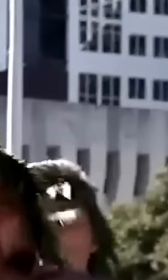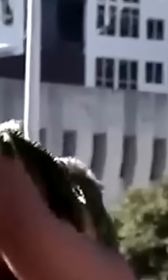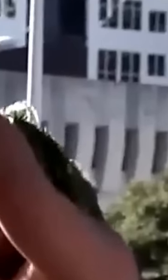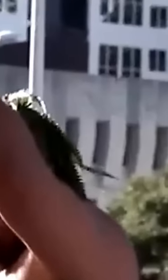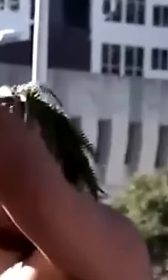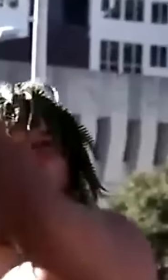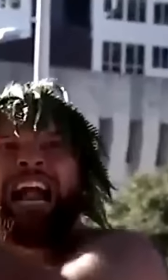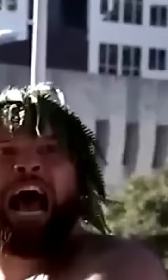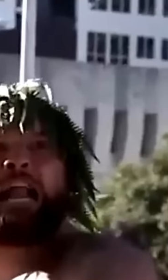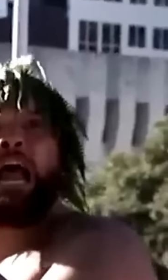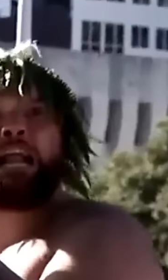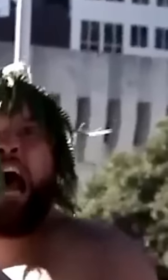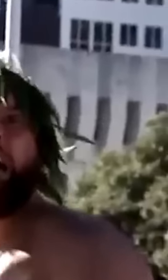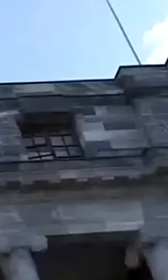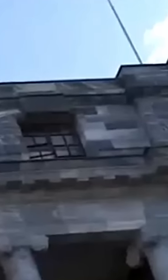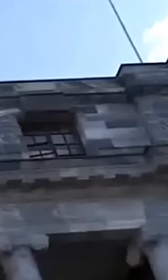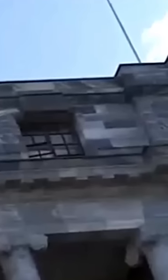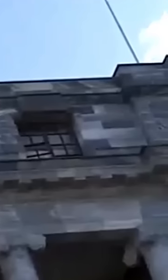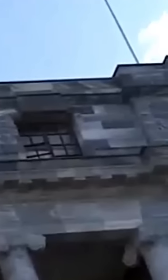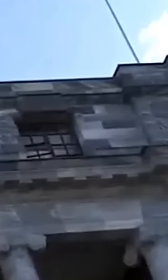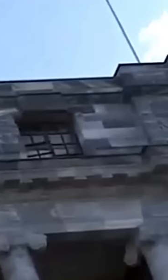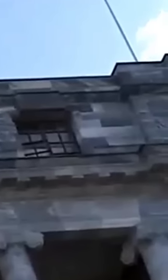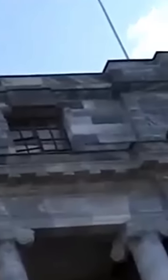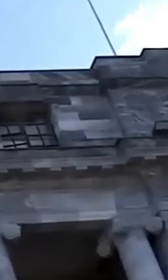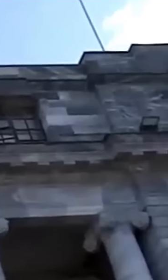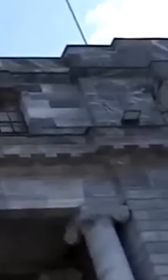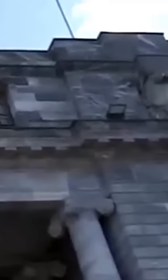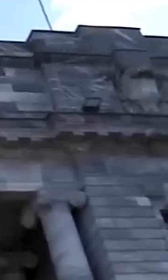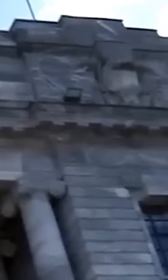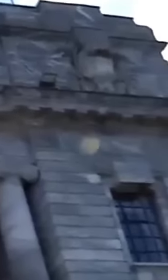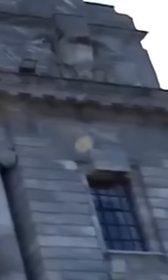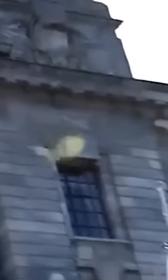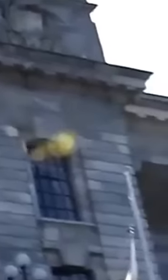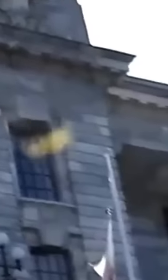taking their concerns right to the top.